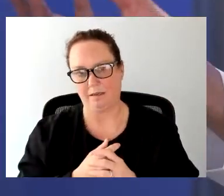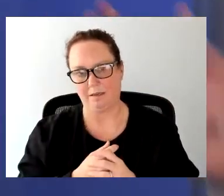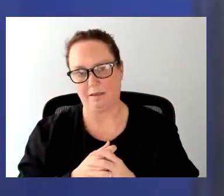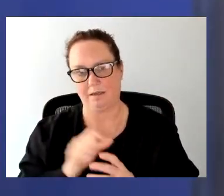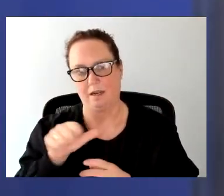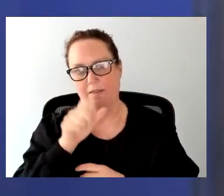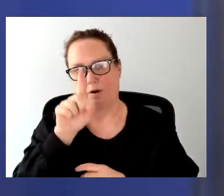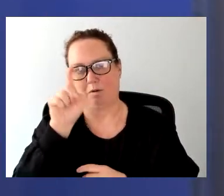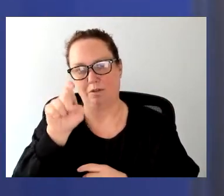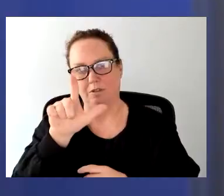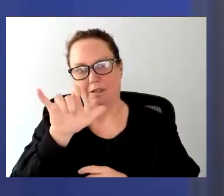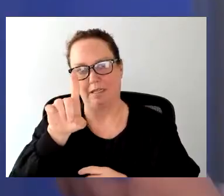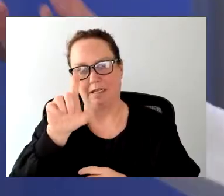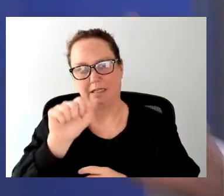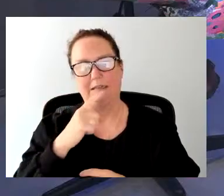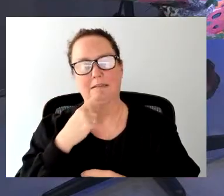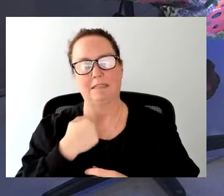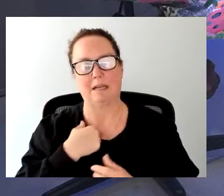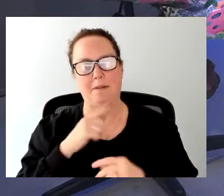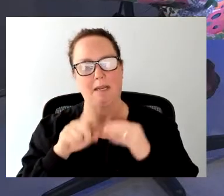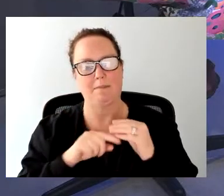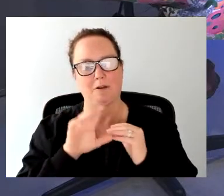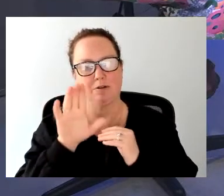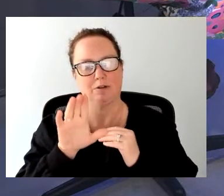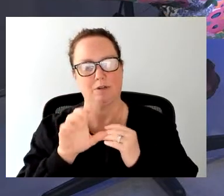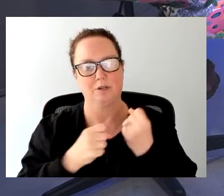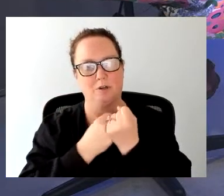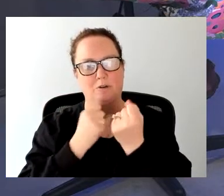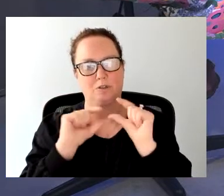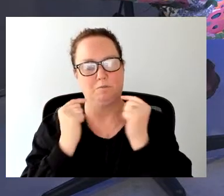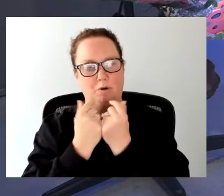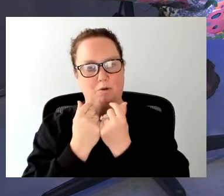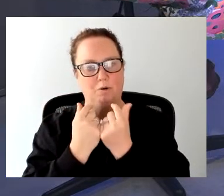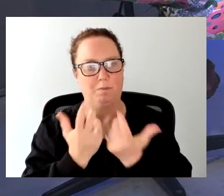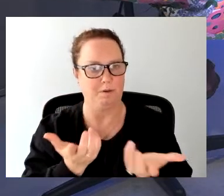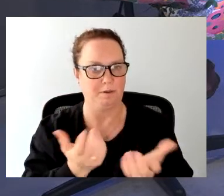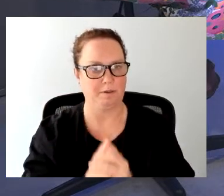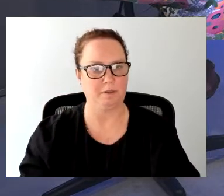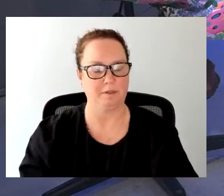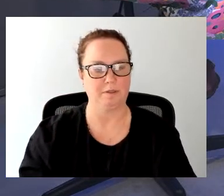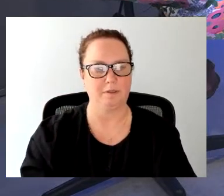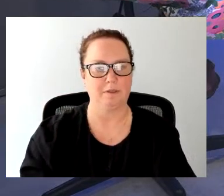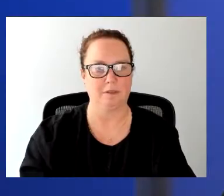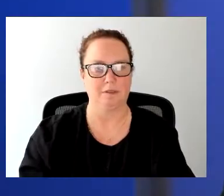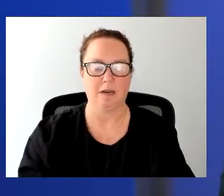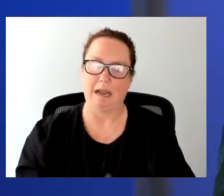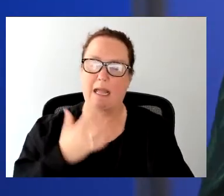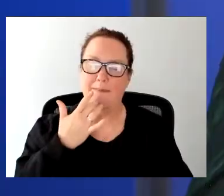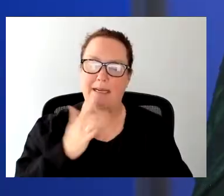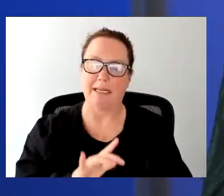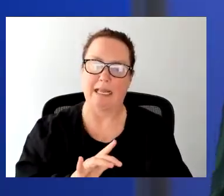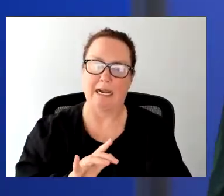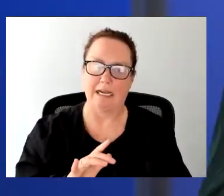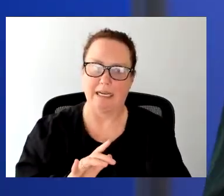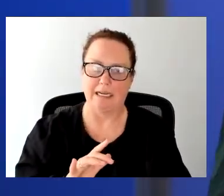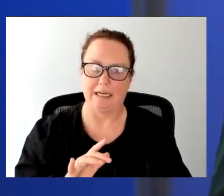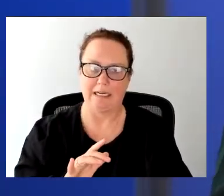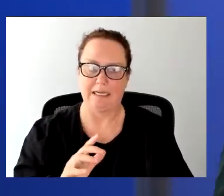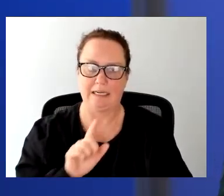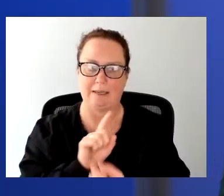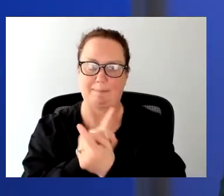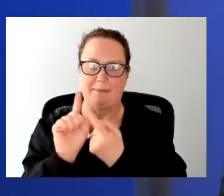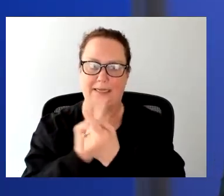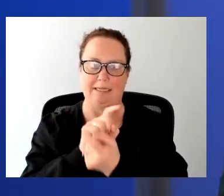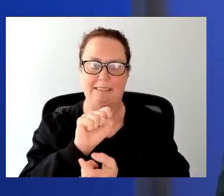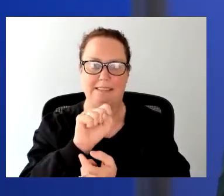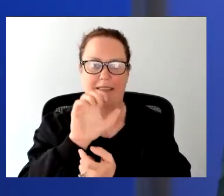Linda, tell me about your support group and your community. Yeah. I've been fortunate to meet the sickle